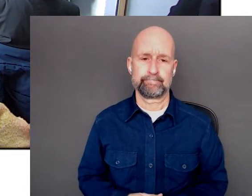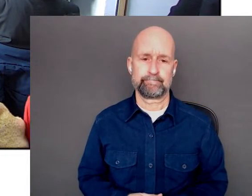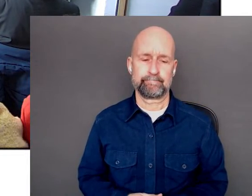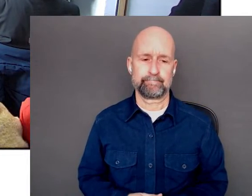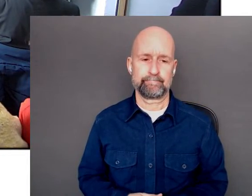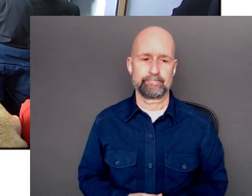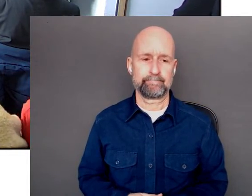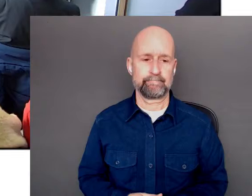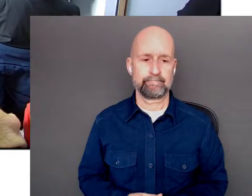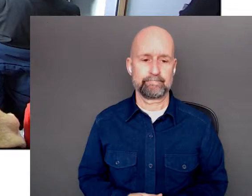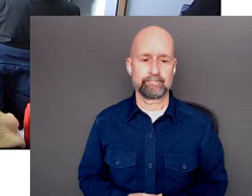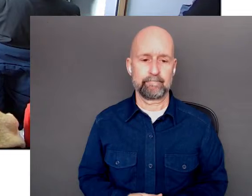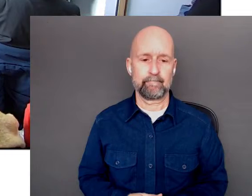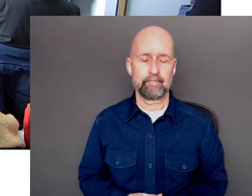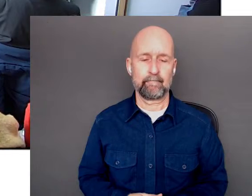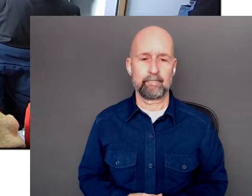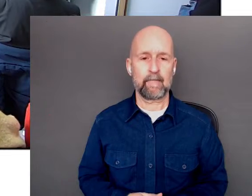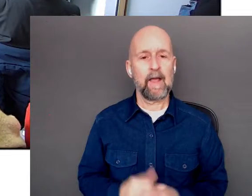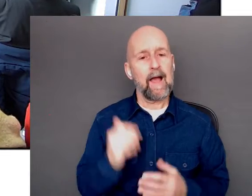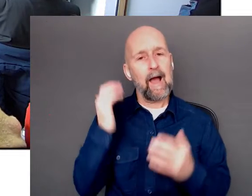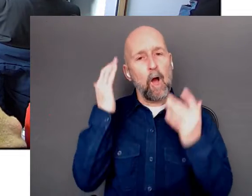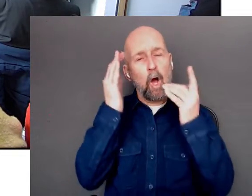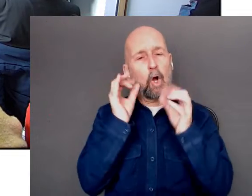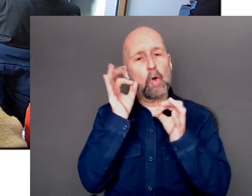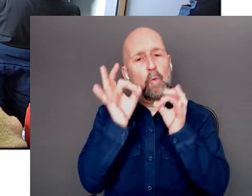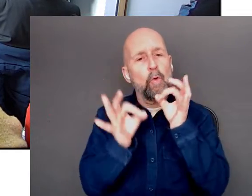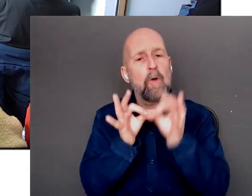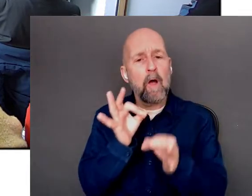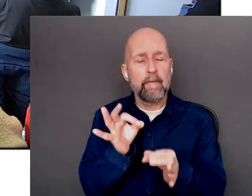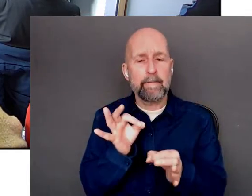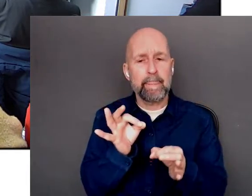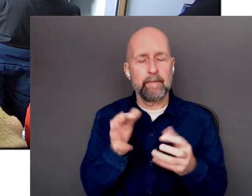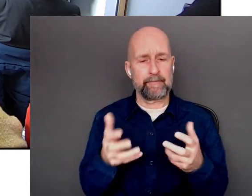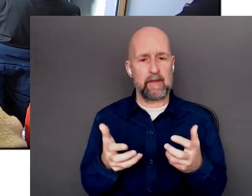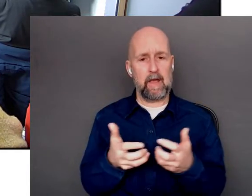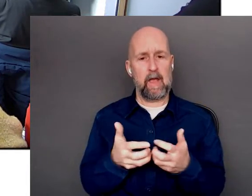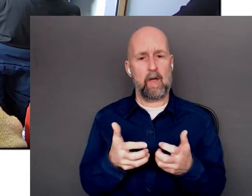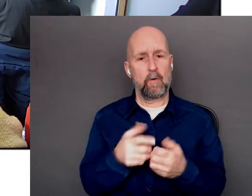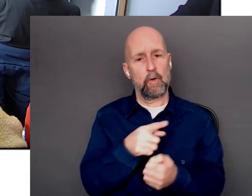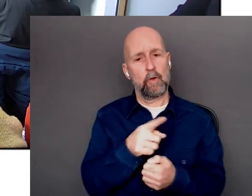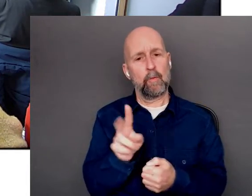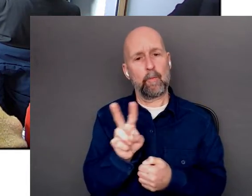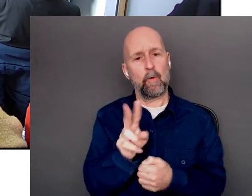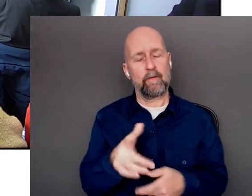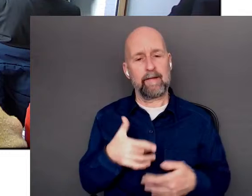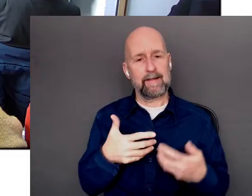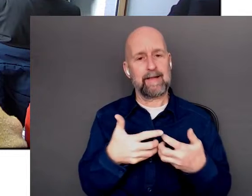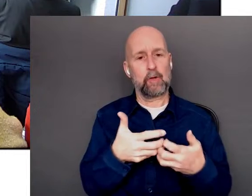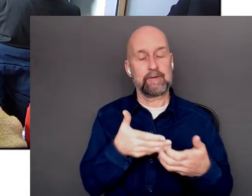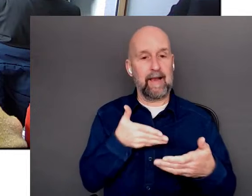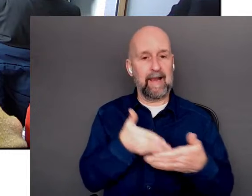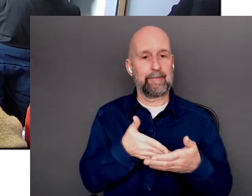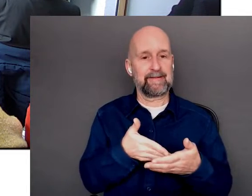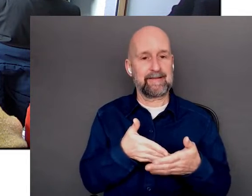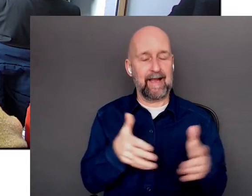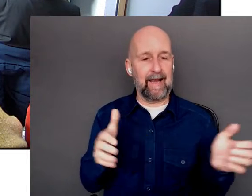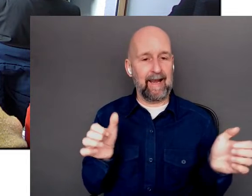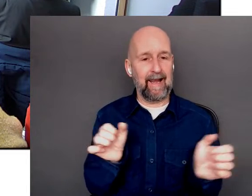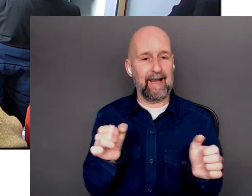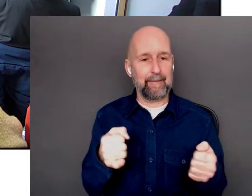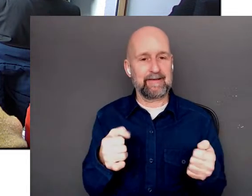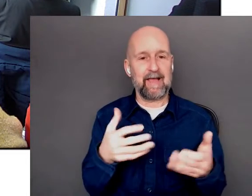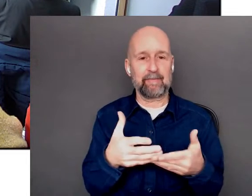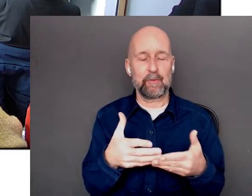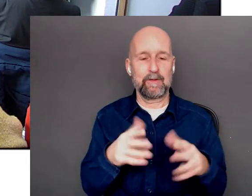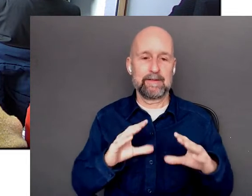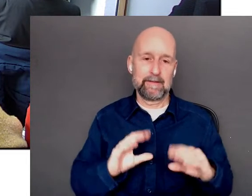I was curious about how kind of limited you feel by the technology, like how much you have to rein back.